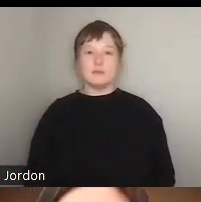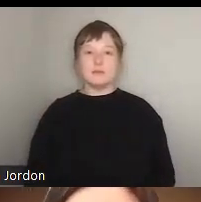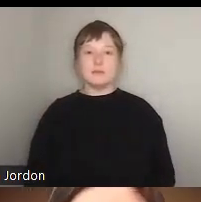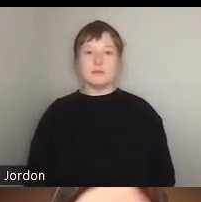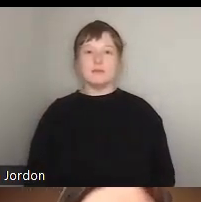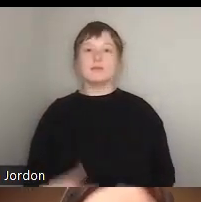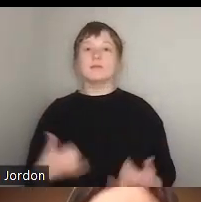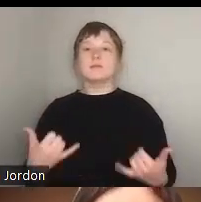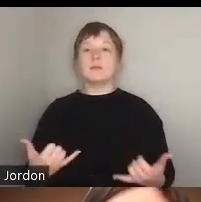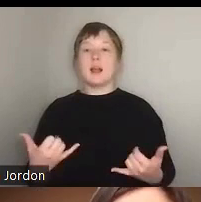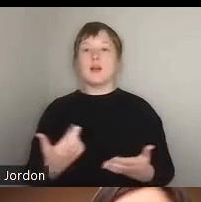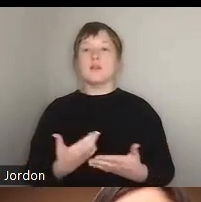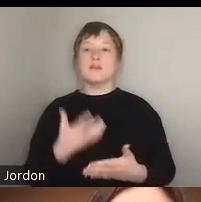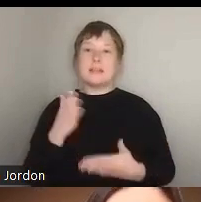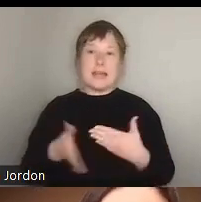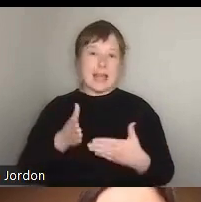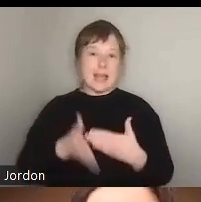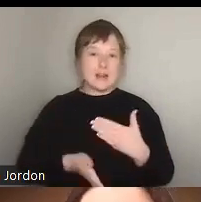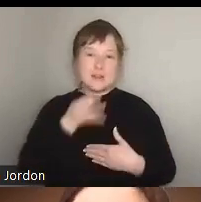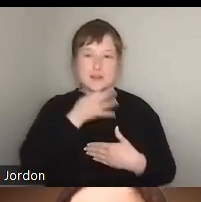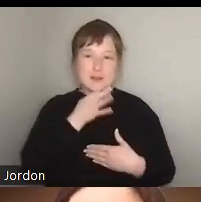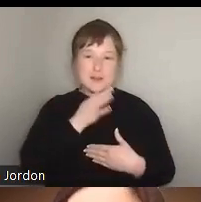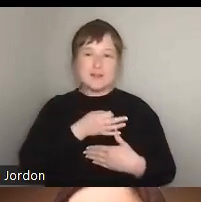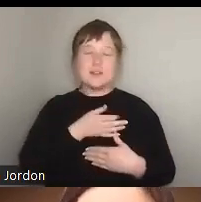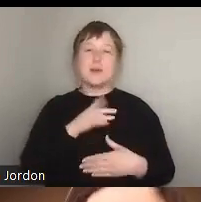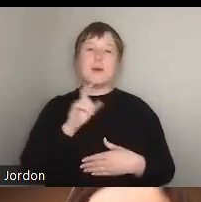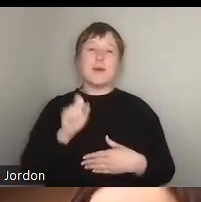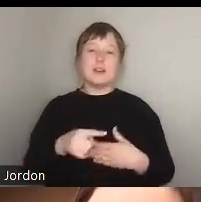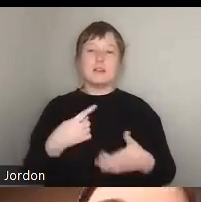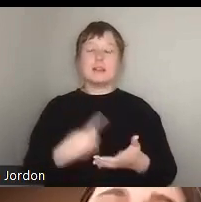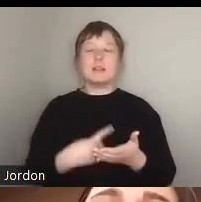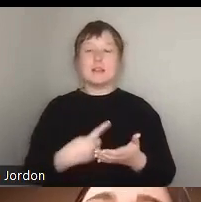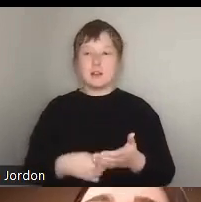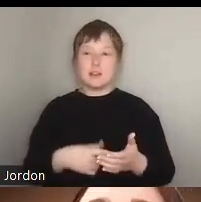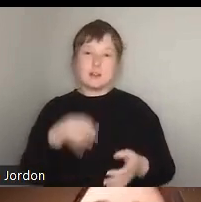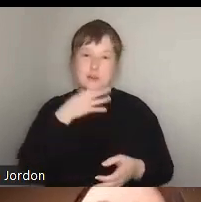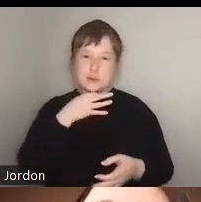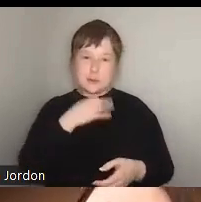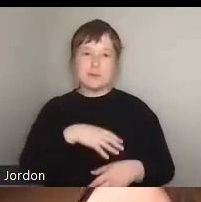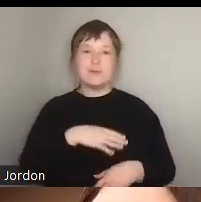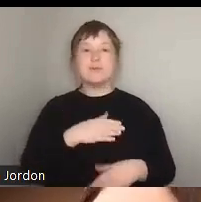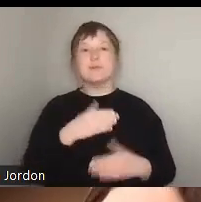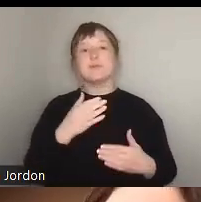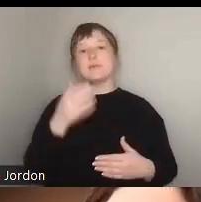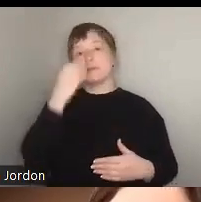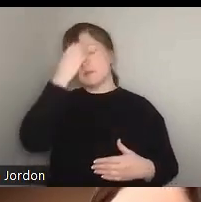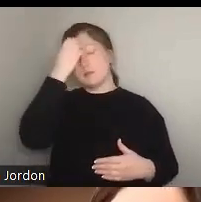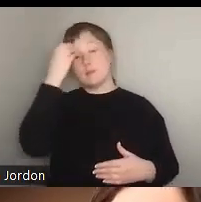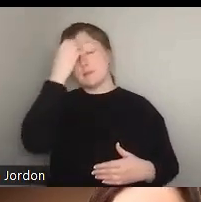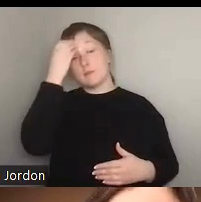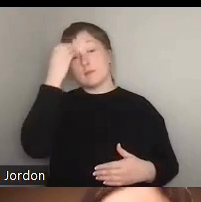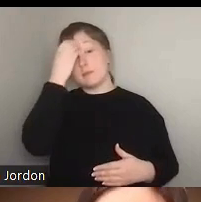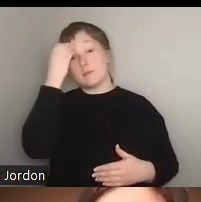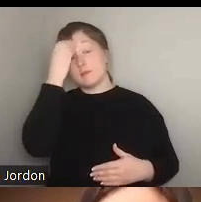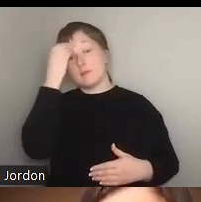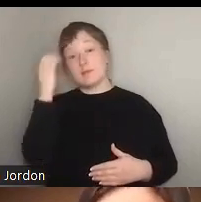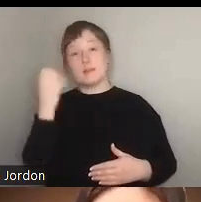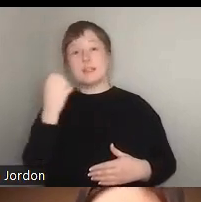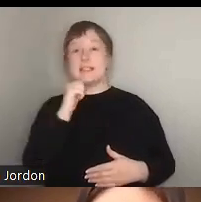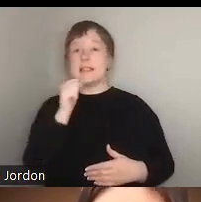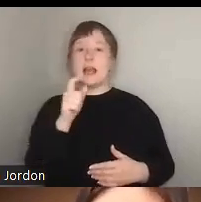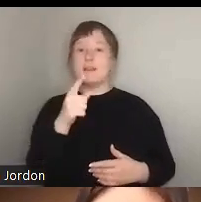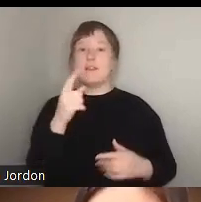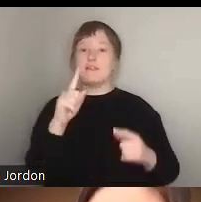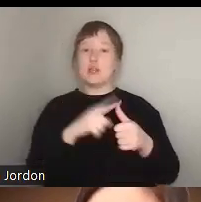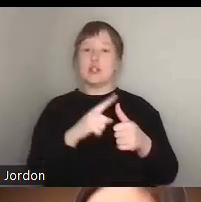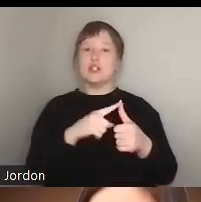And now we're coming to the end here. So we'll have questions and discussions really soon. So this first one here is not Indiana specific. It